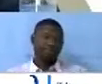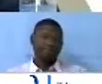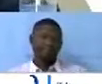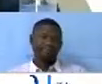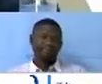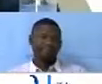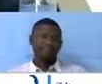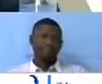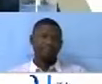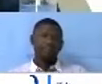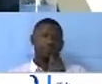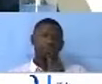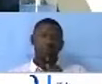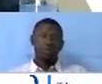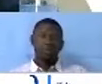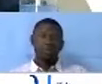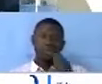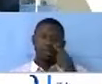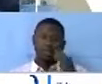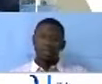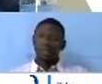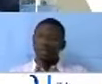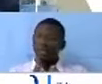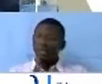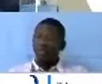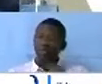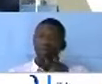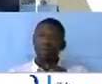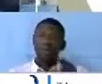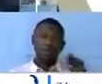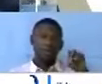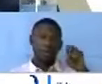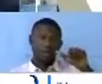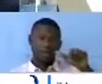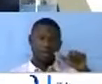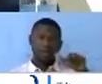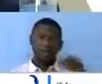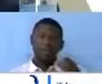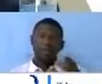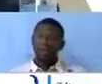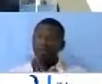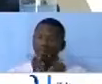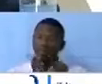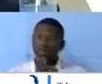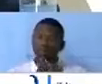you are the head of the NIA investigations.